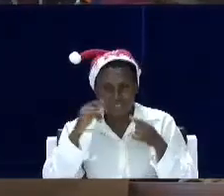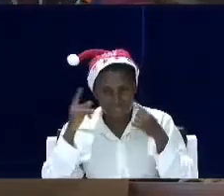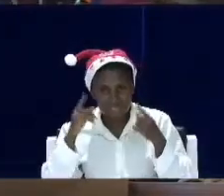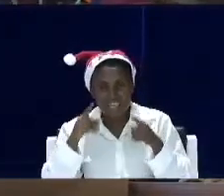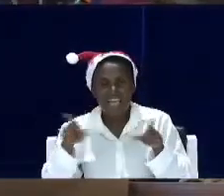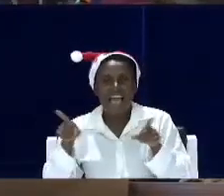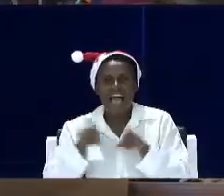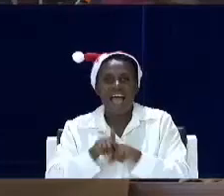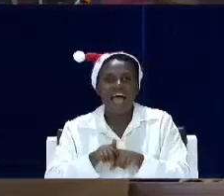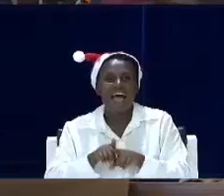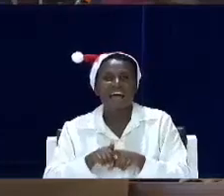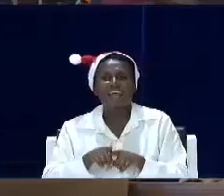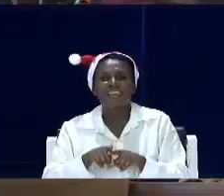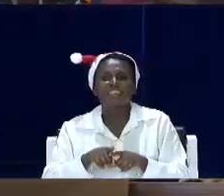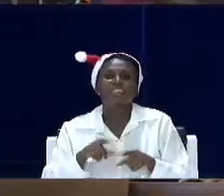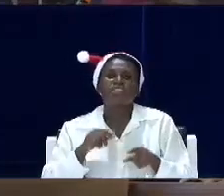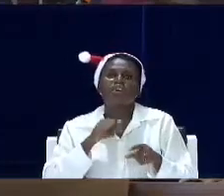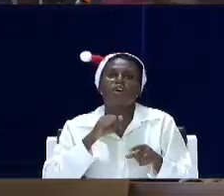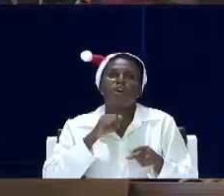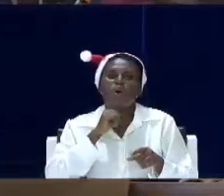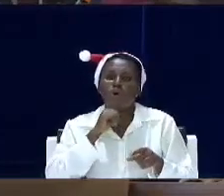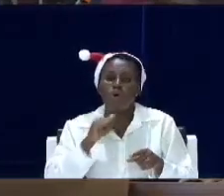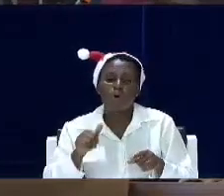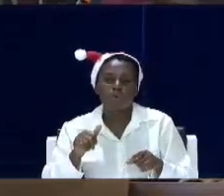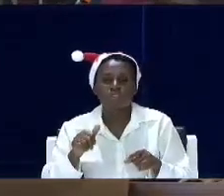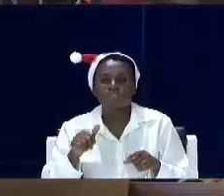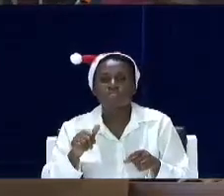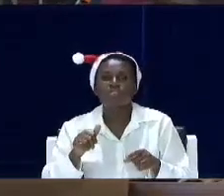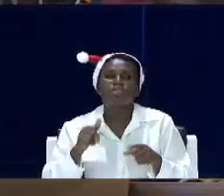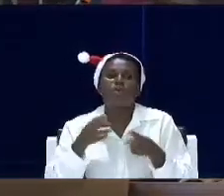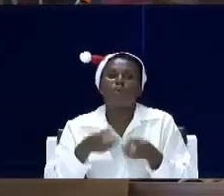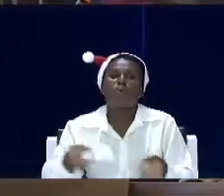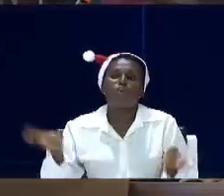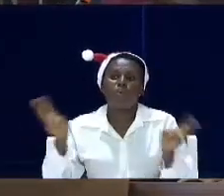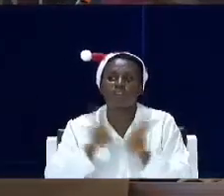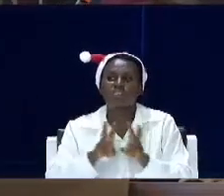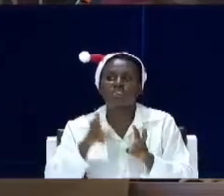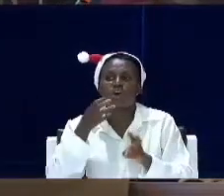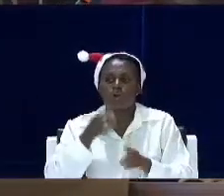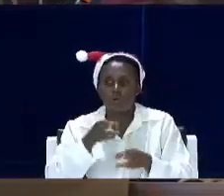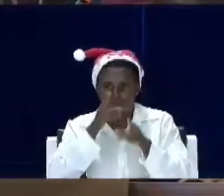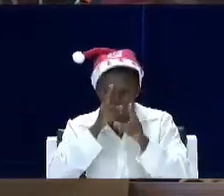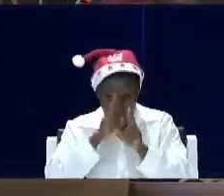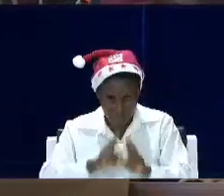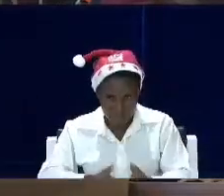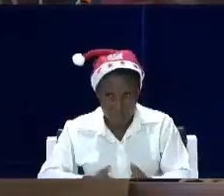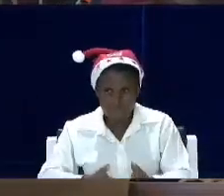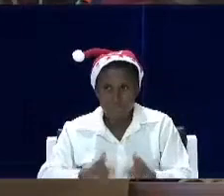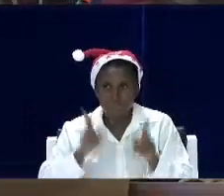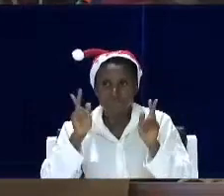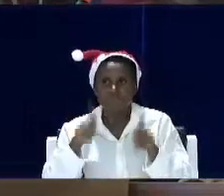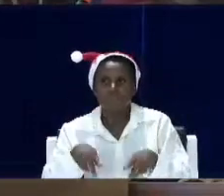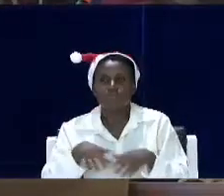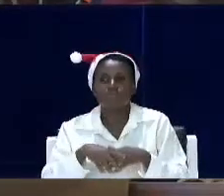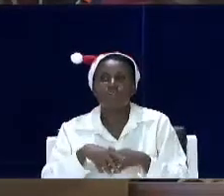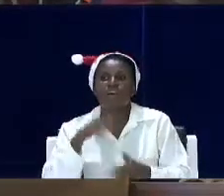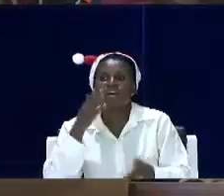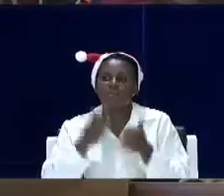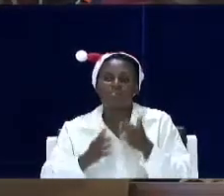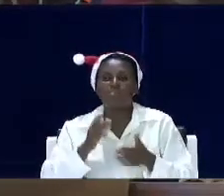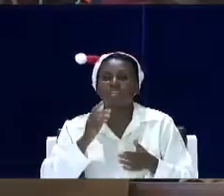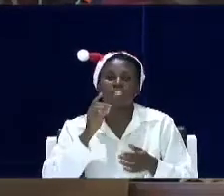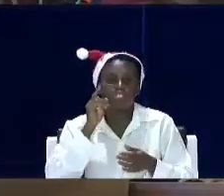as undeserving or unworthy of honorable offering. May you never